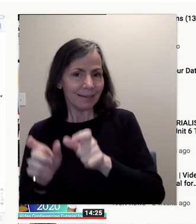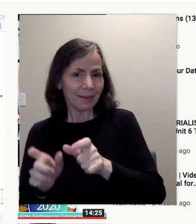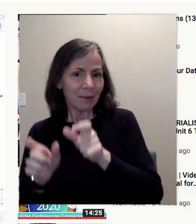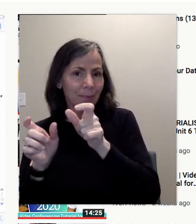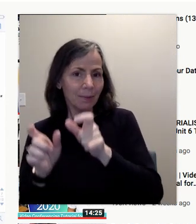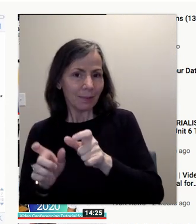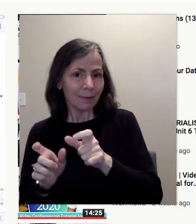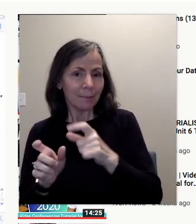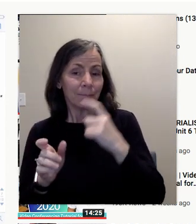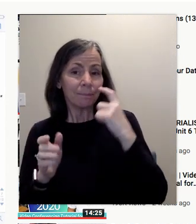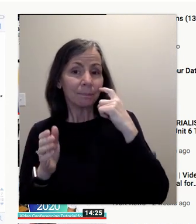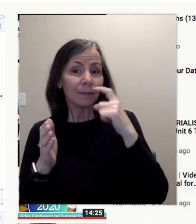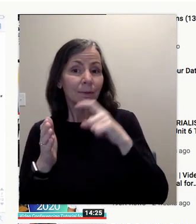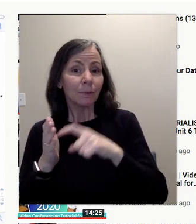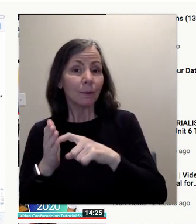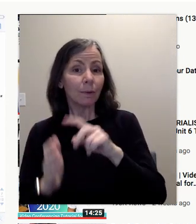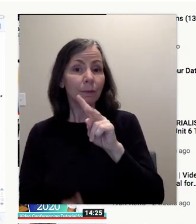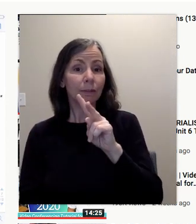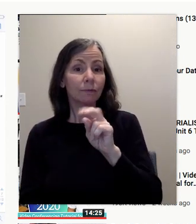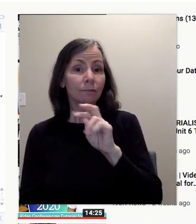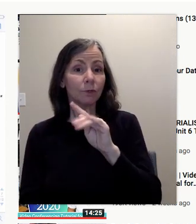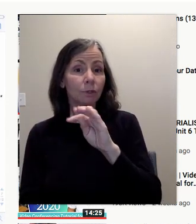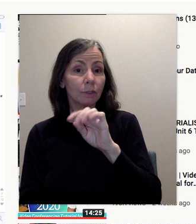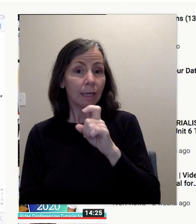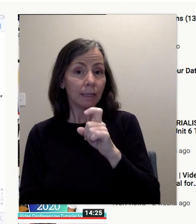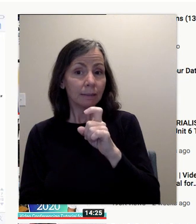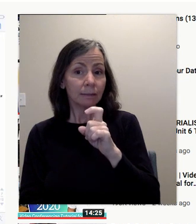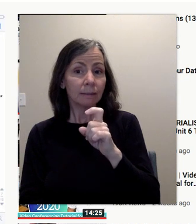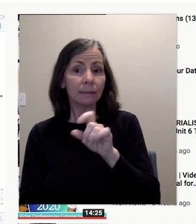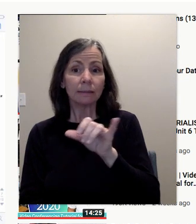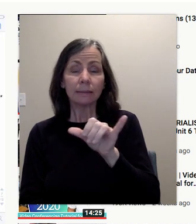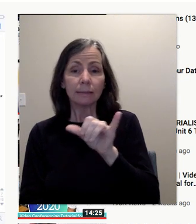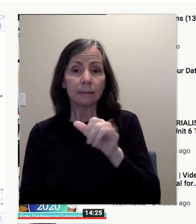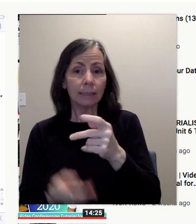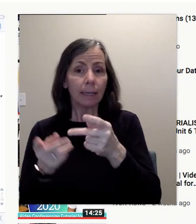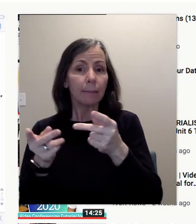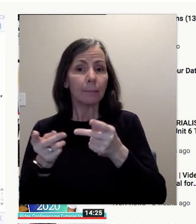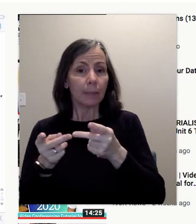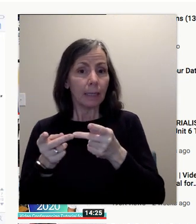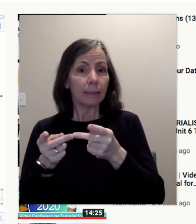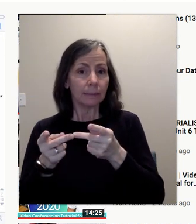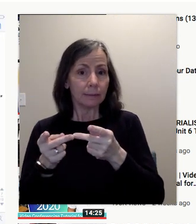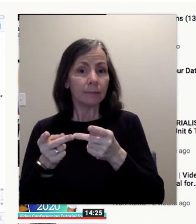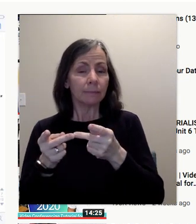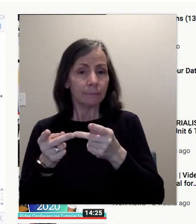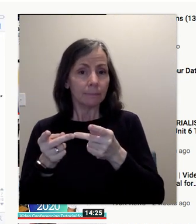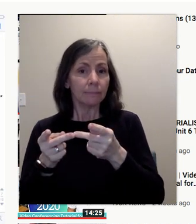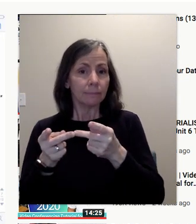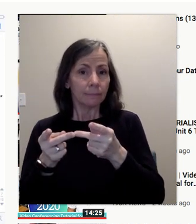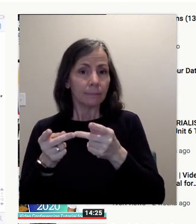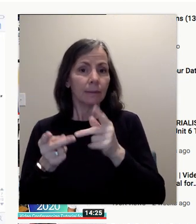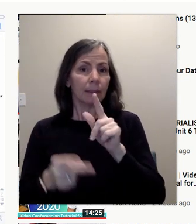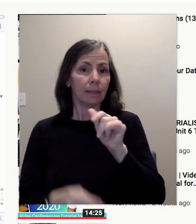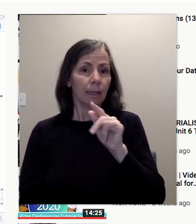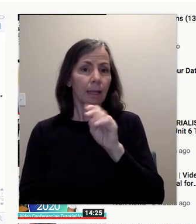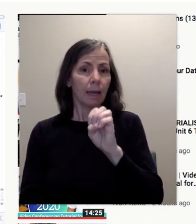the line of symmetry, because the line of symmetry crosses through the vertex.